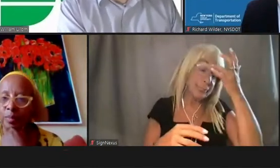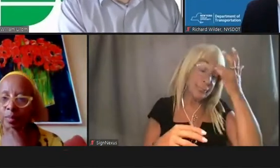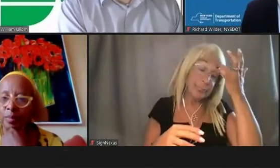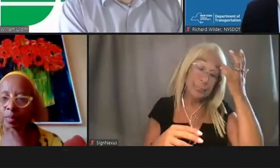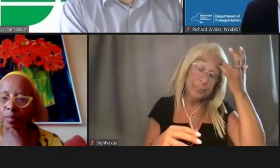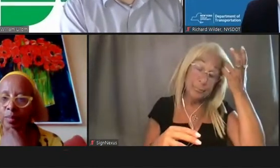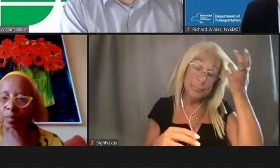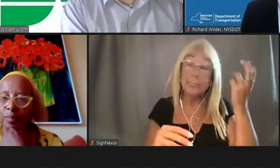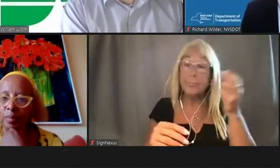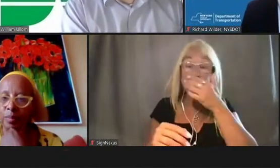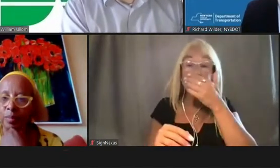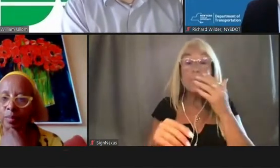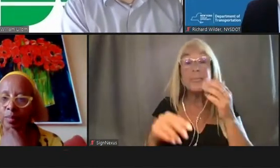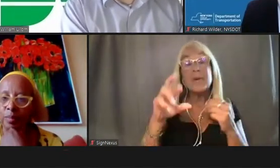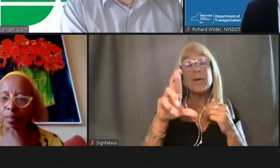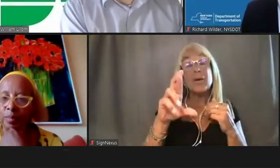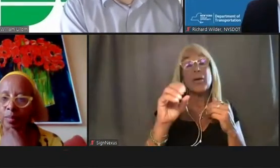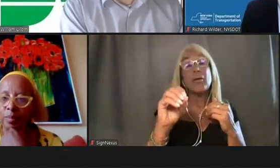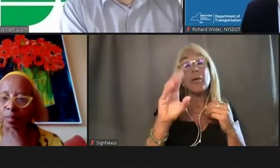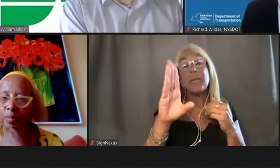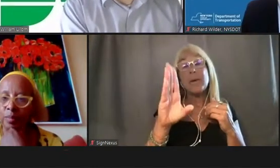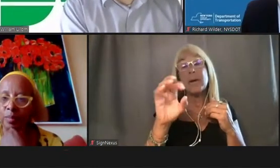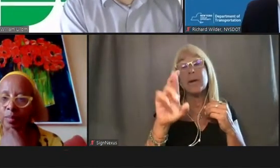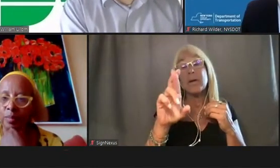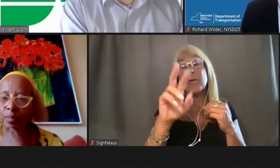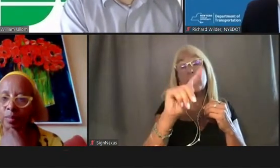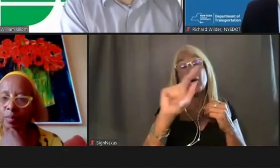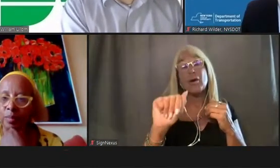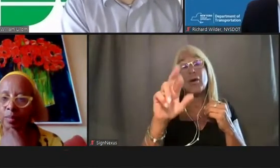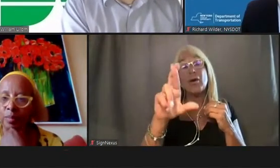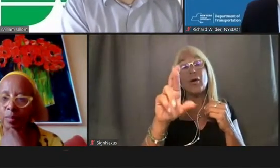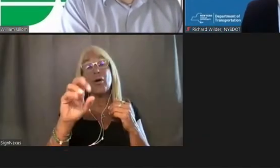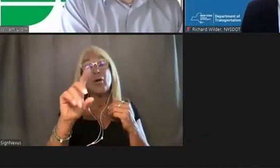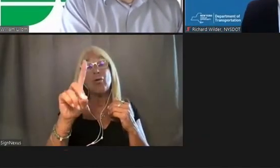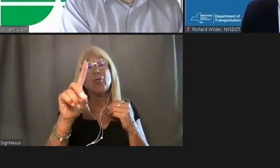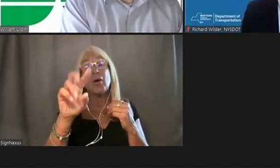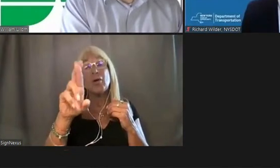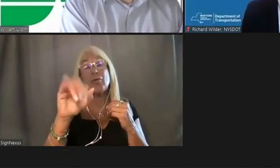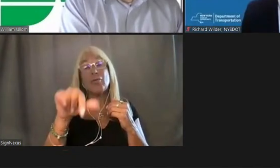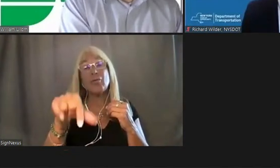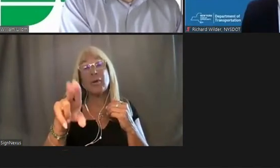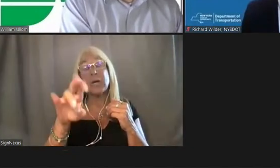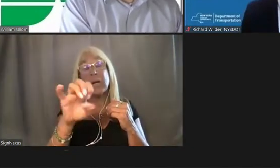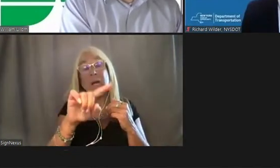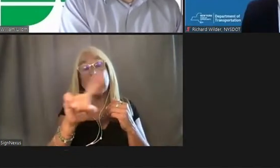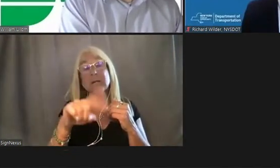next speaker is Roberto Rodriguez we followed by John similo